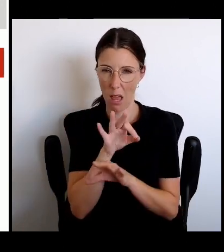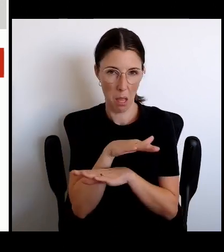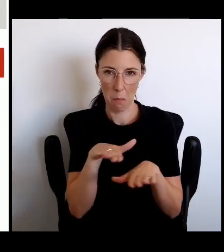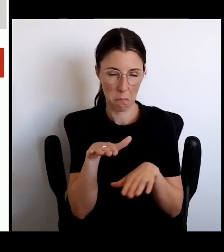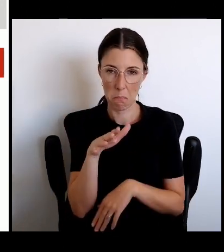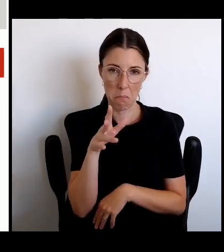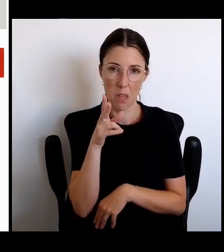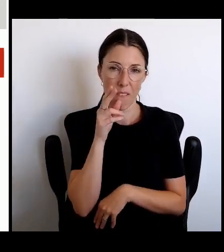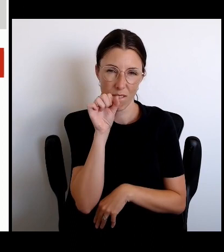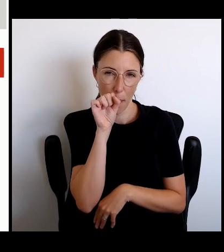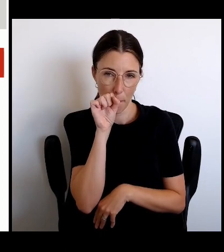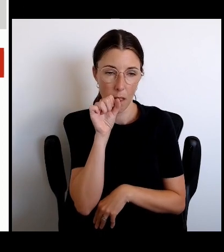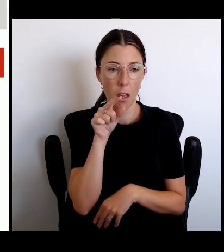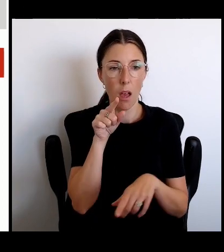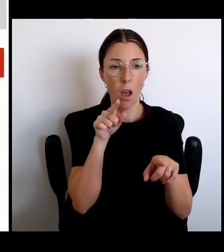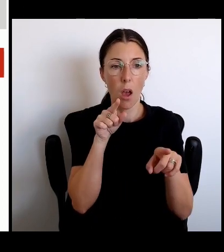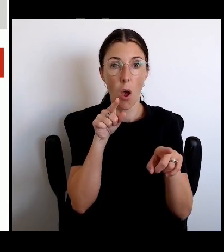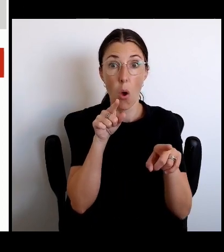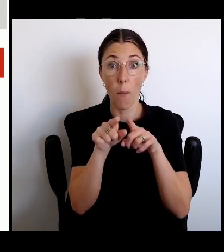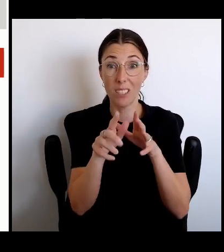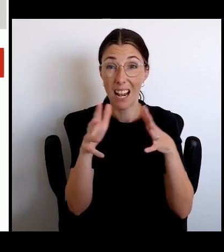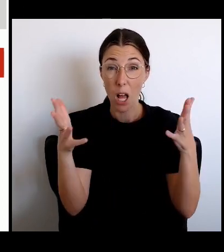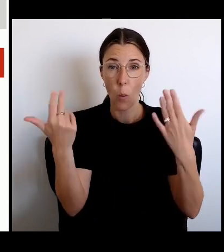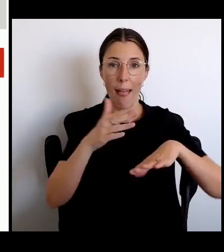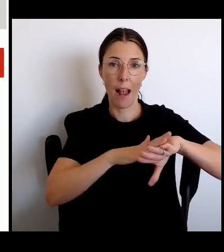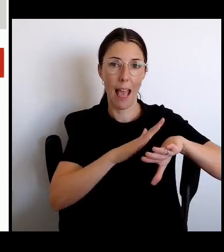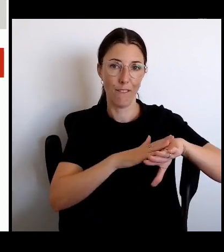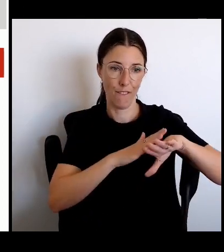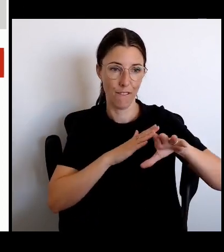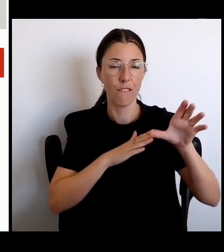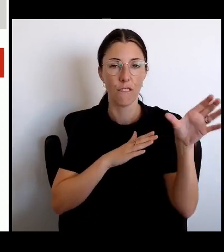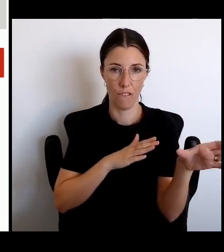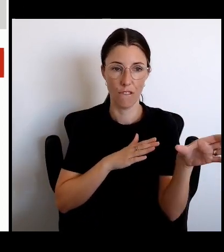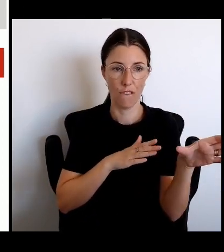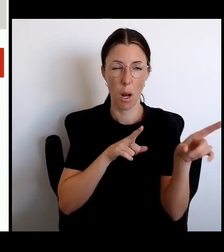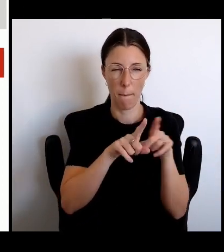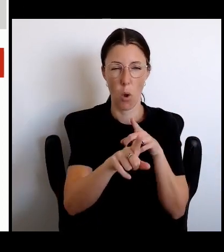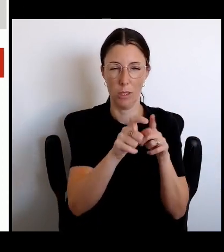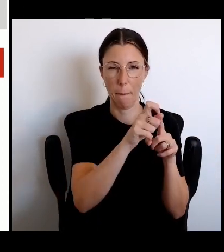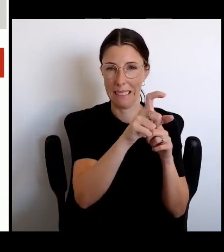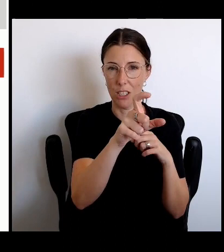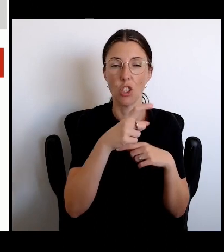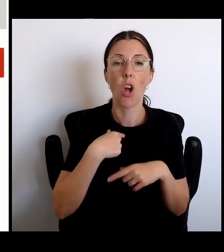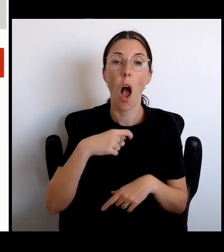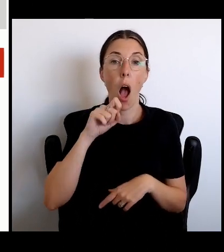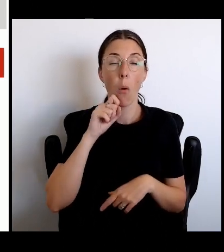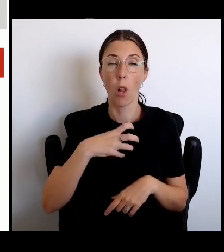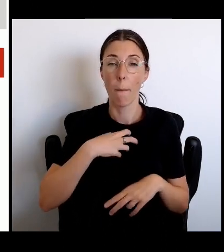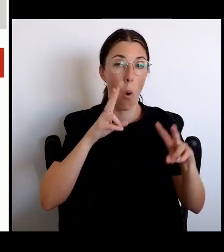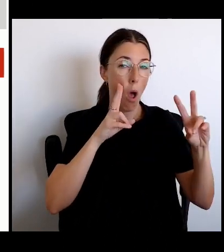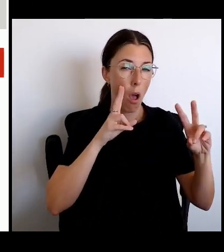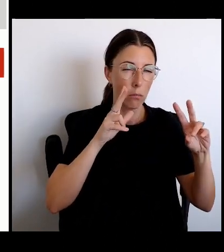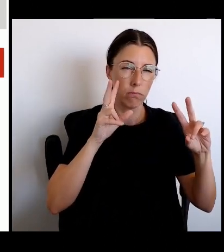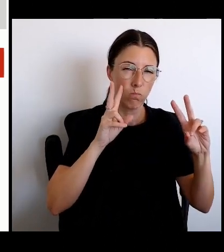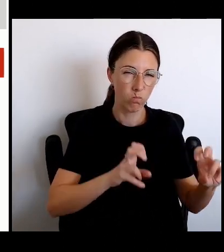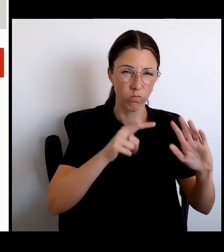of the larger segments fall to the left-hand side. And of note here, and I will spend a little bit more time delving into this susceptible segment,